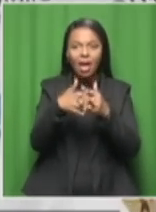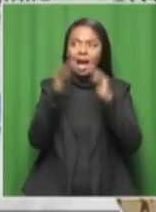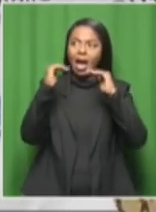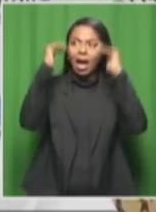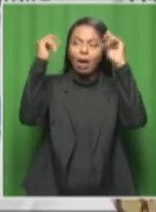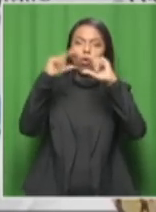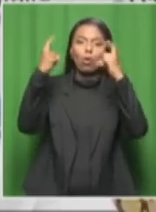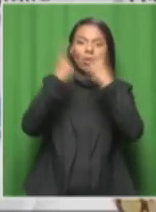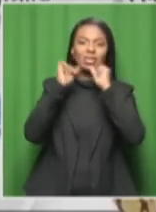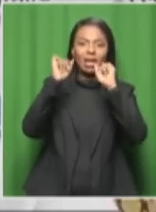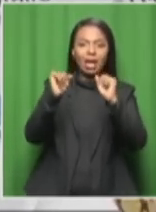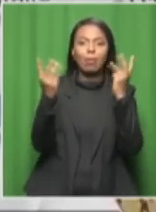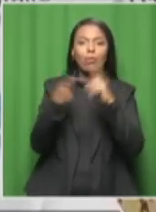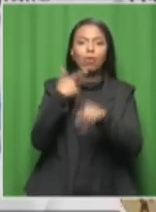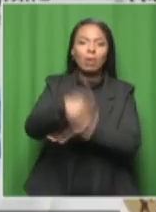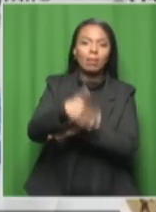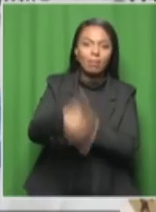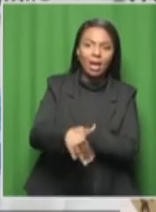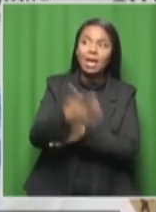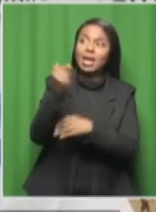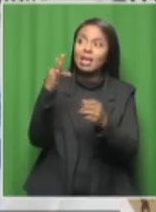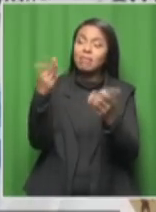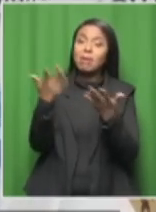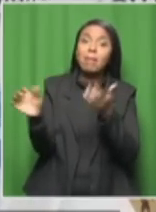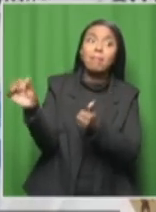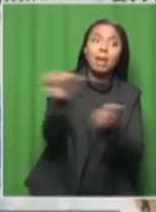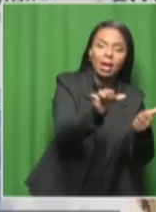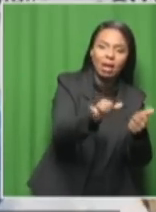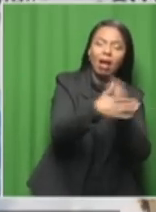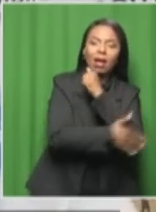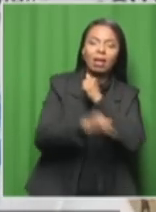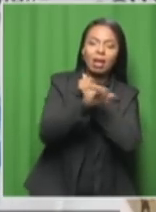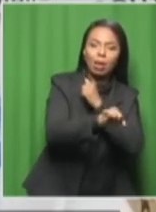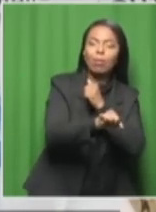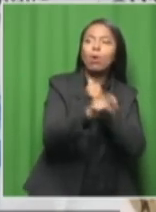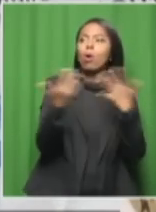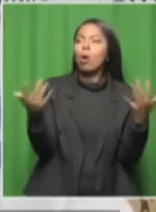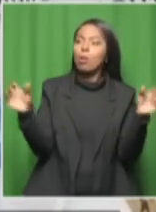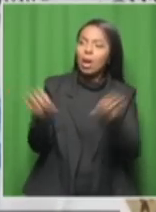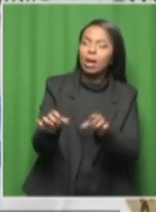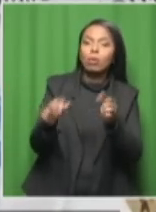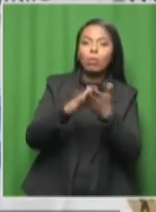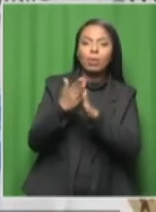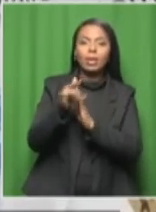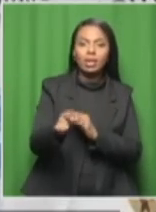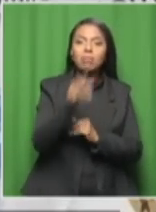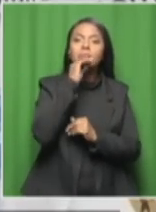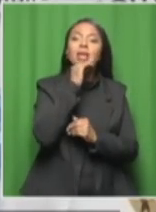that if they repatriate back in their communities, the United Nations will buy them